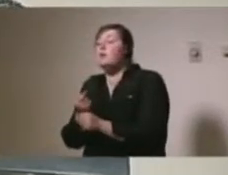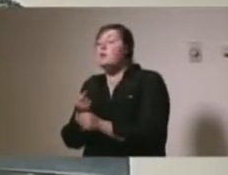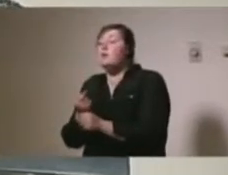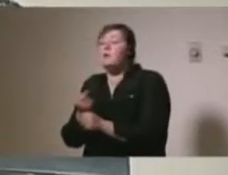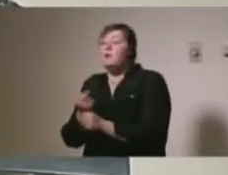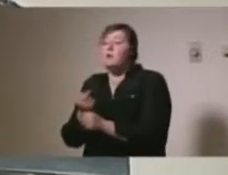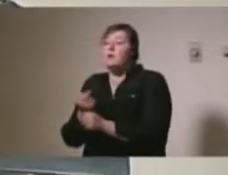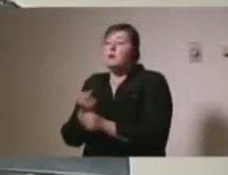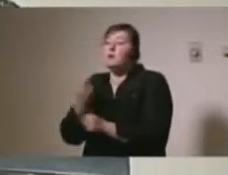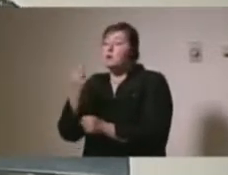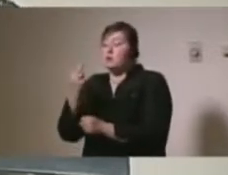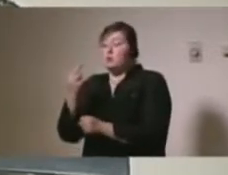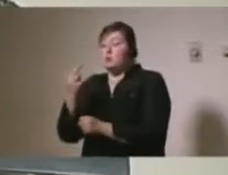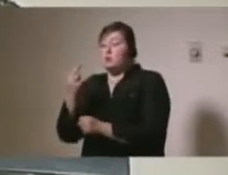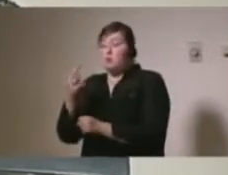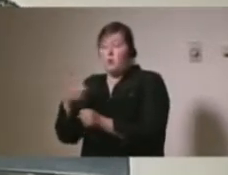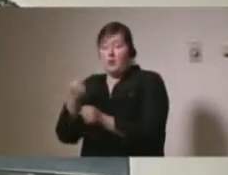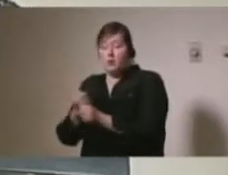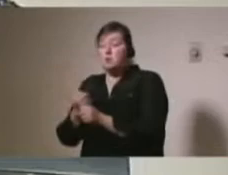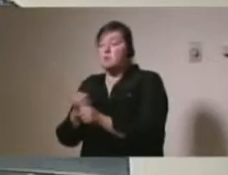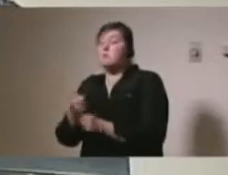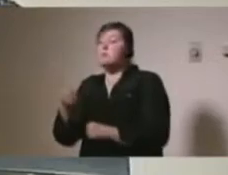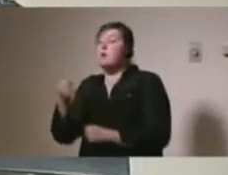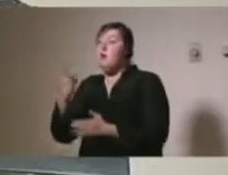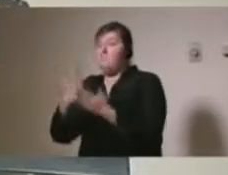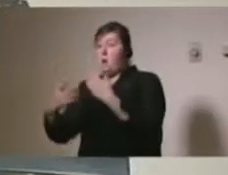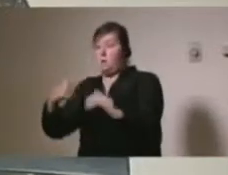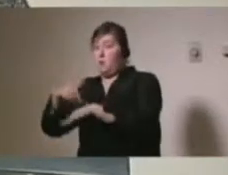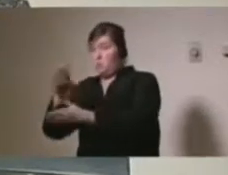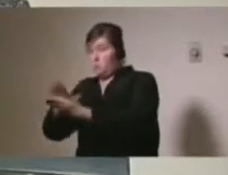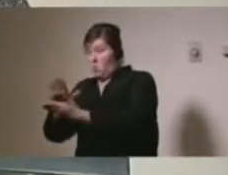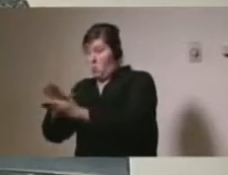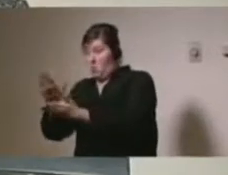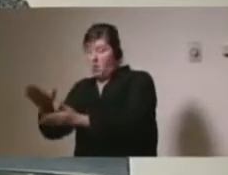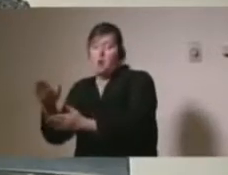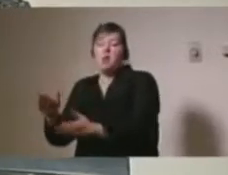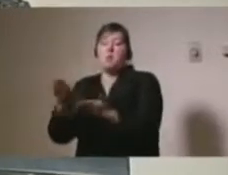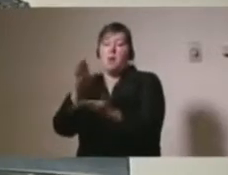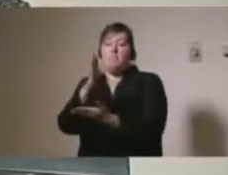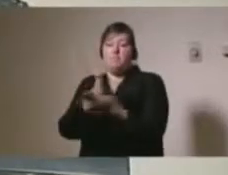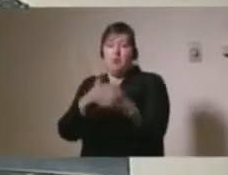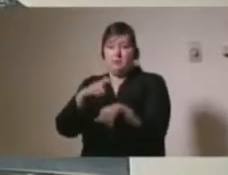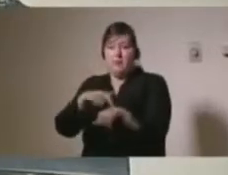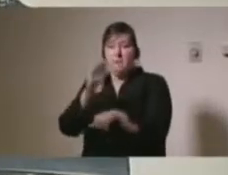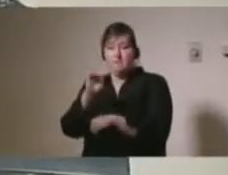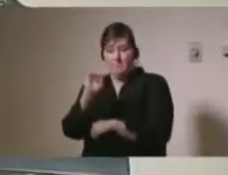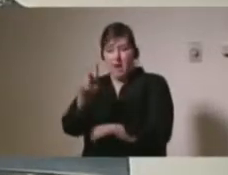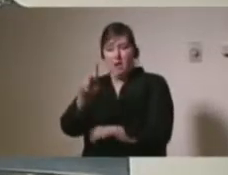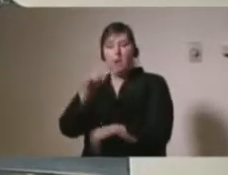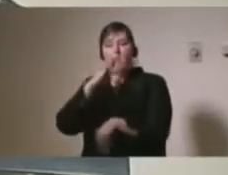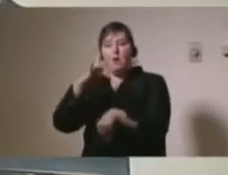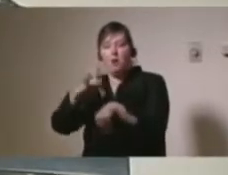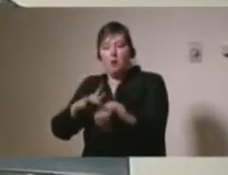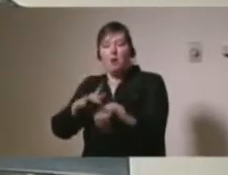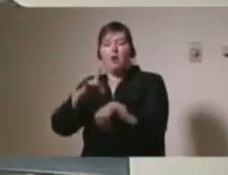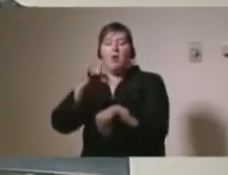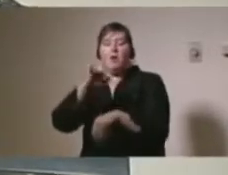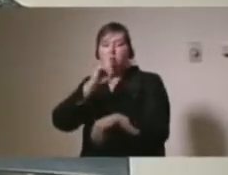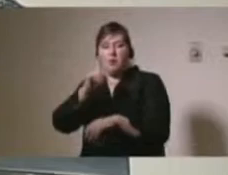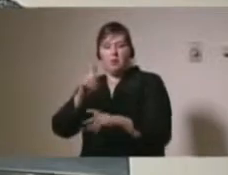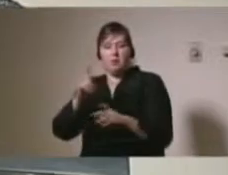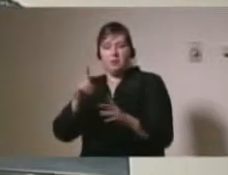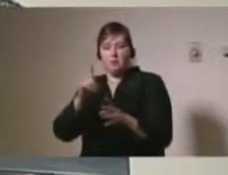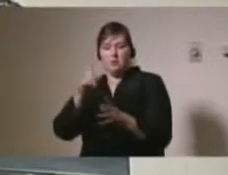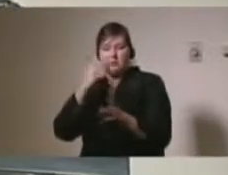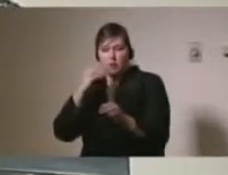half at school and half in the bank, and they get a specialized certificate, and then we